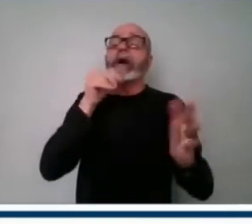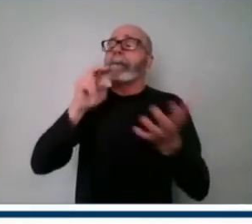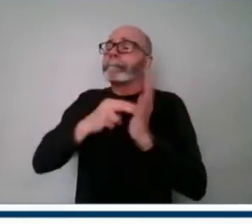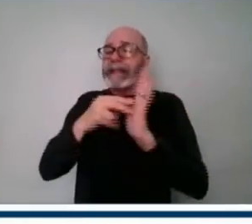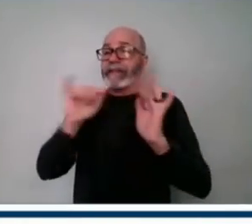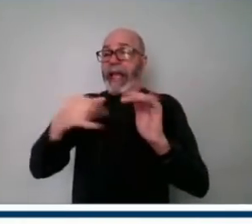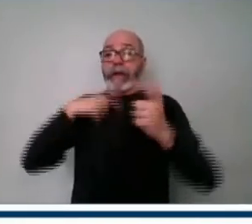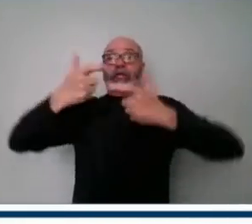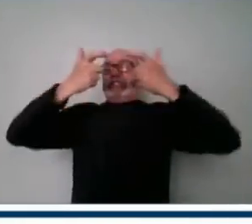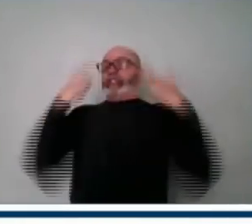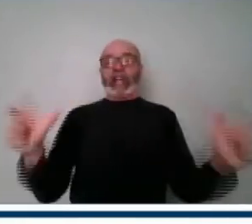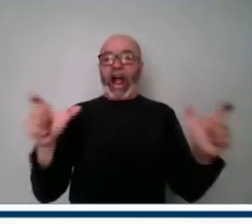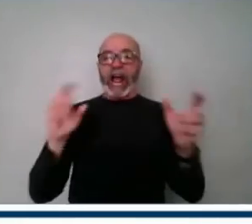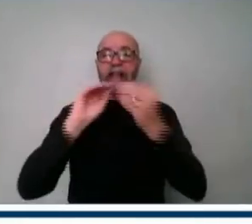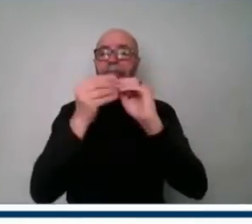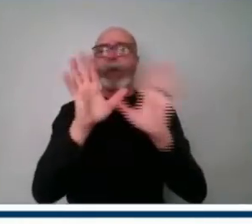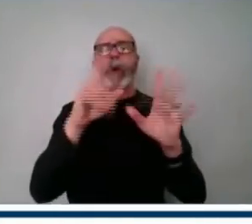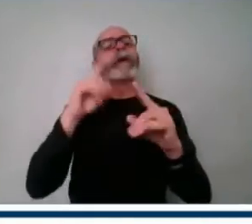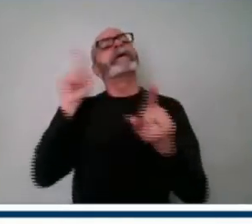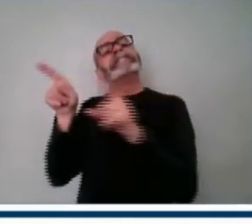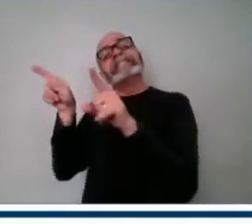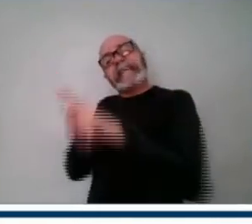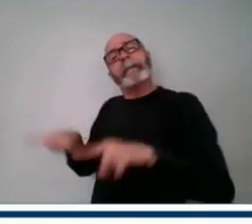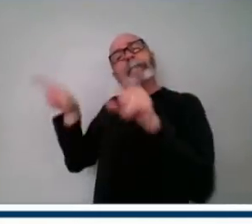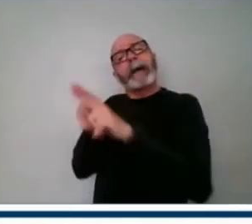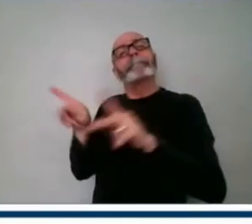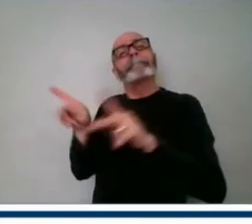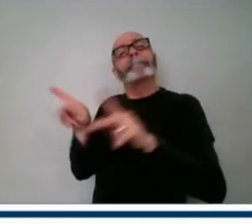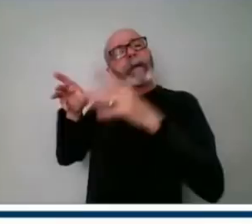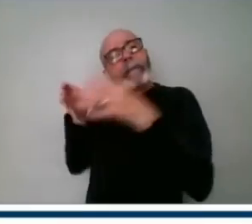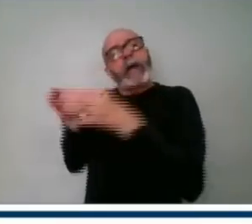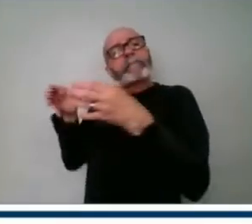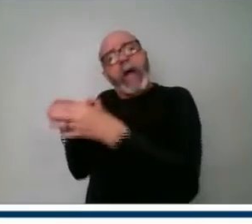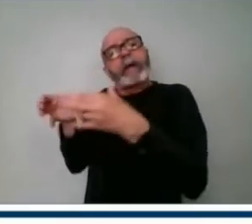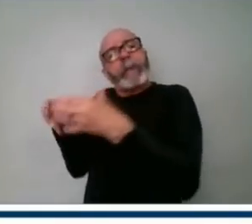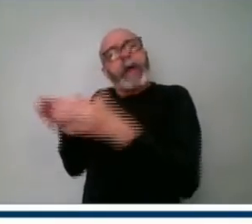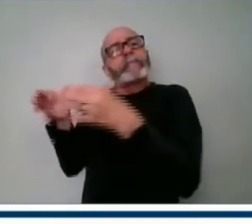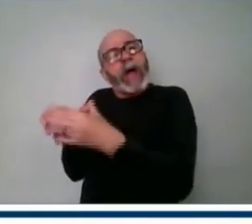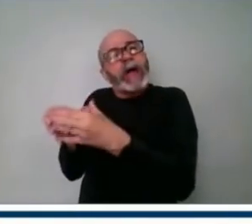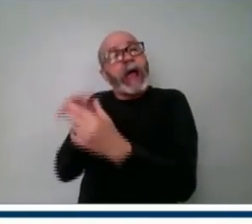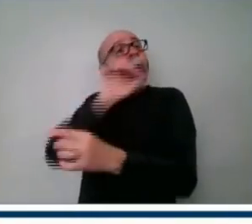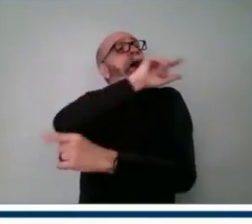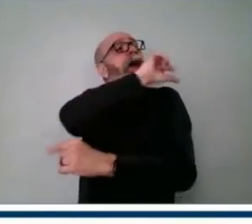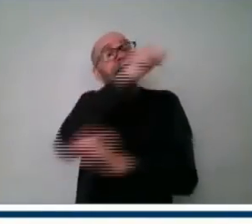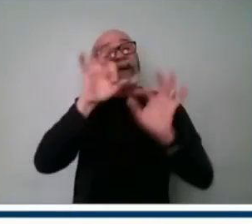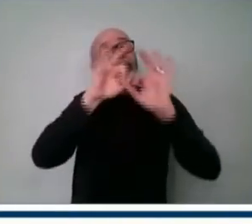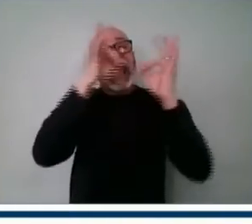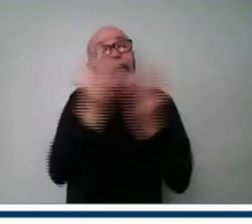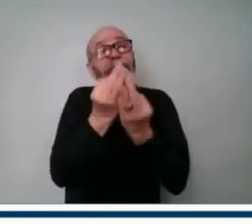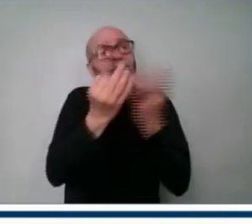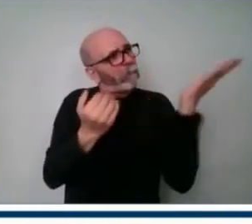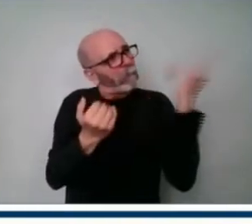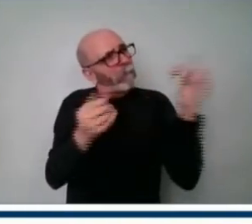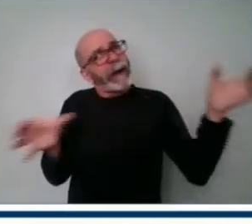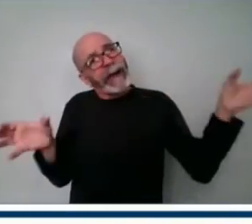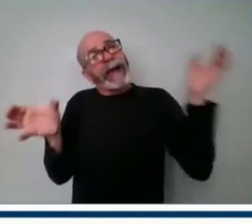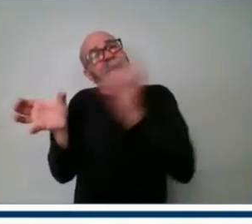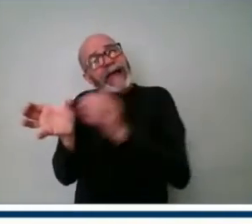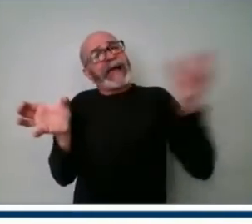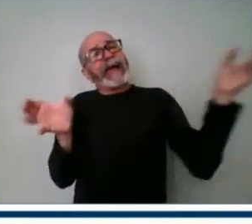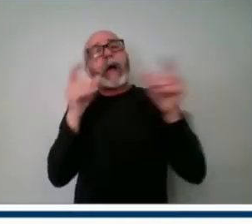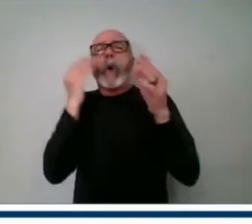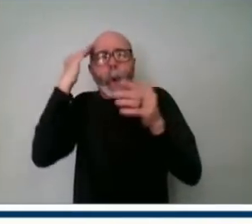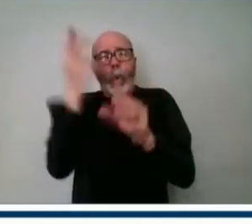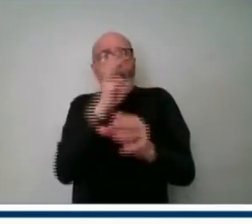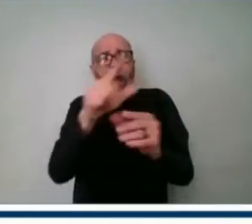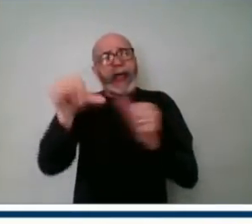consistent. In addition, immediate family members who live together in the same household can also be together outdoors, even if